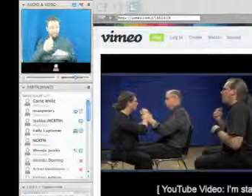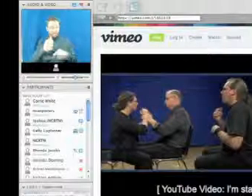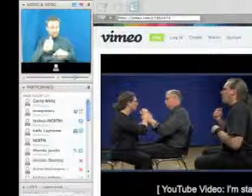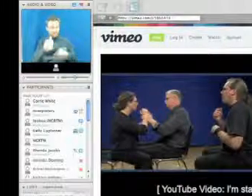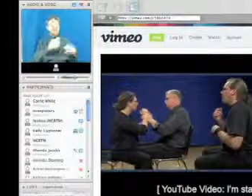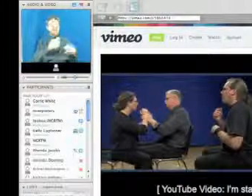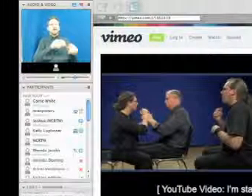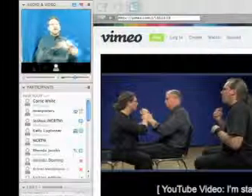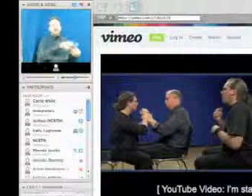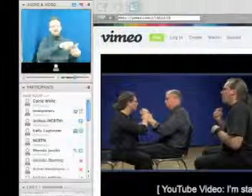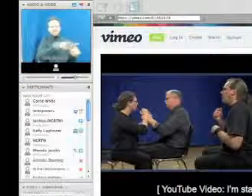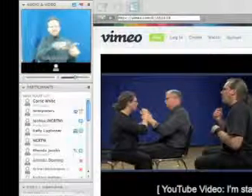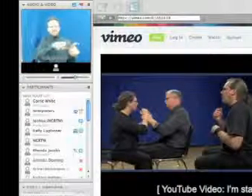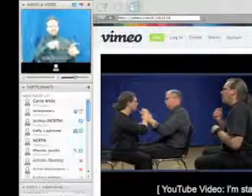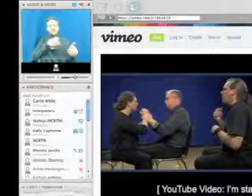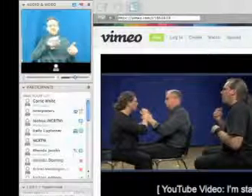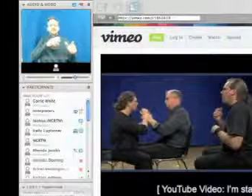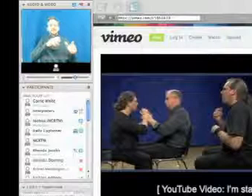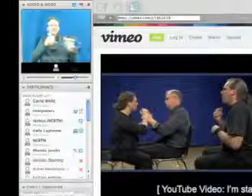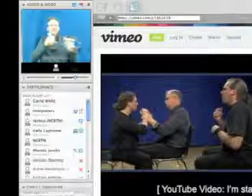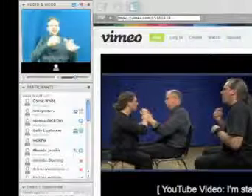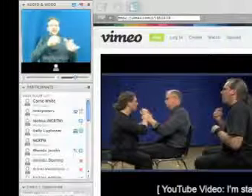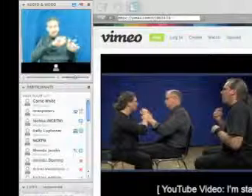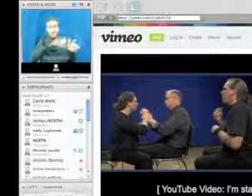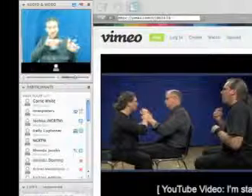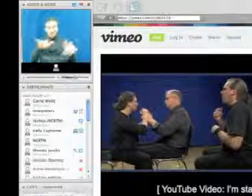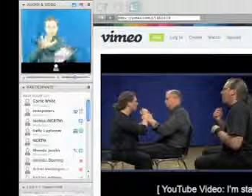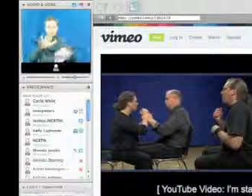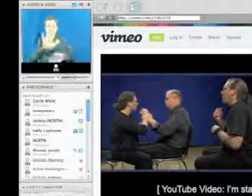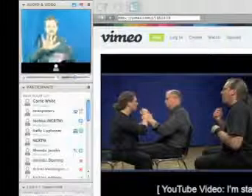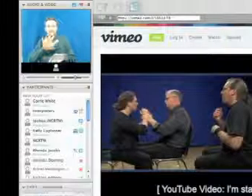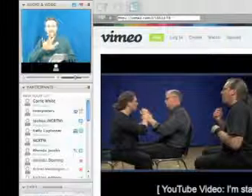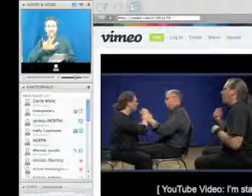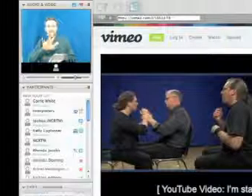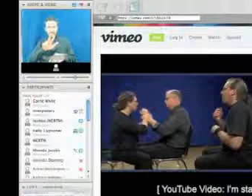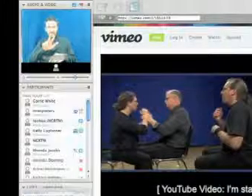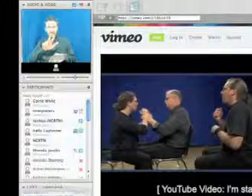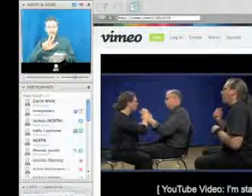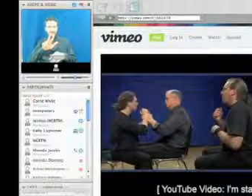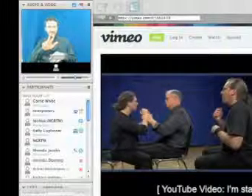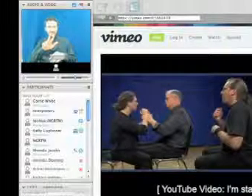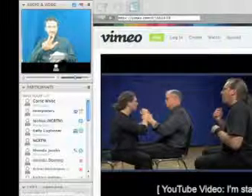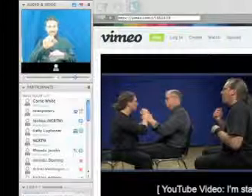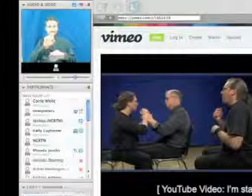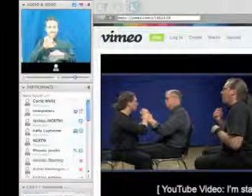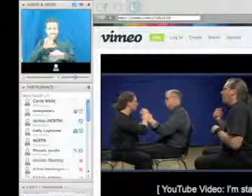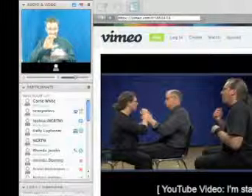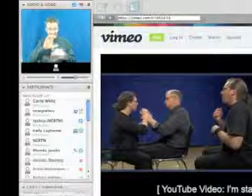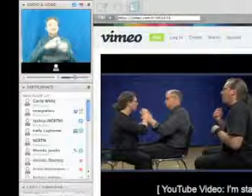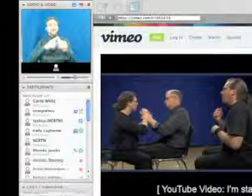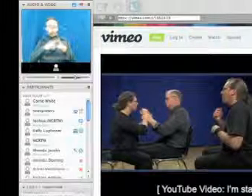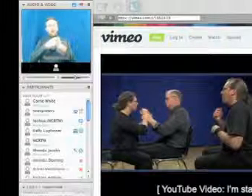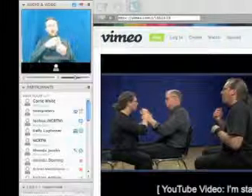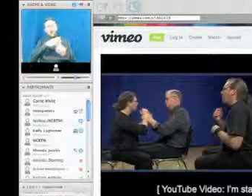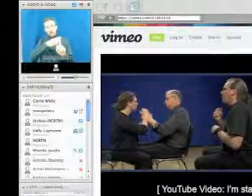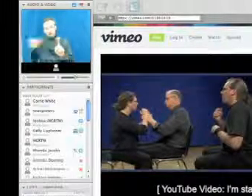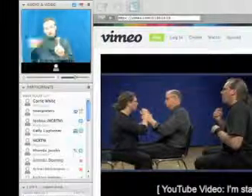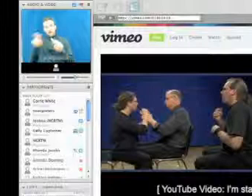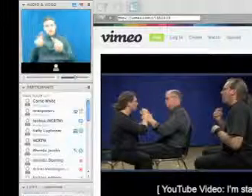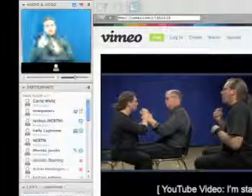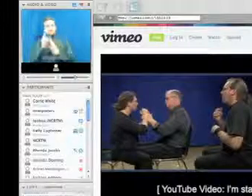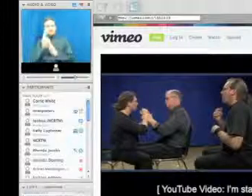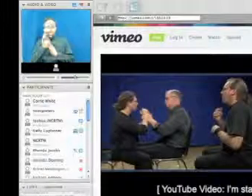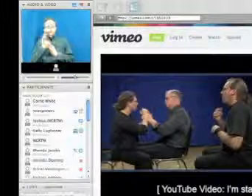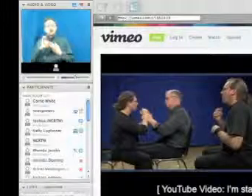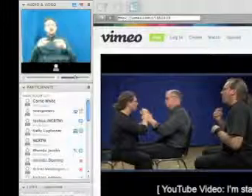53-minute point, and watch till you get to 2 minutes. Okay, and while you're watching, jot down what you see